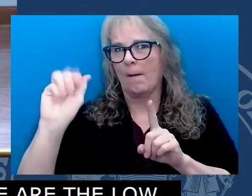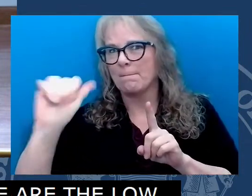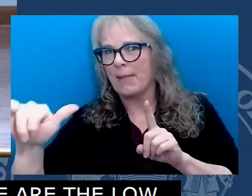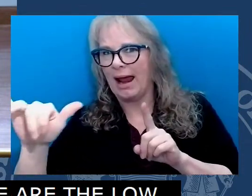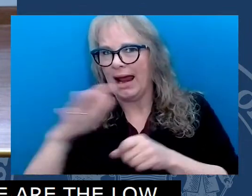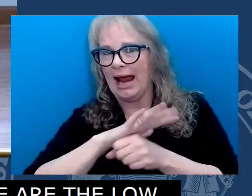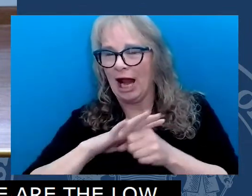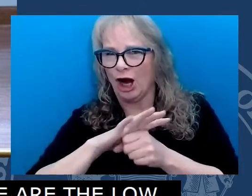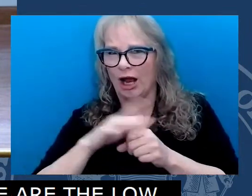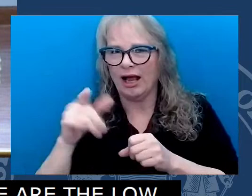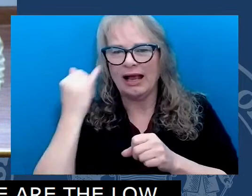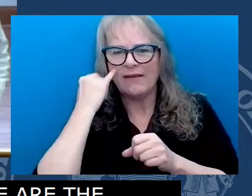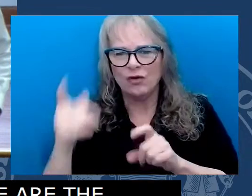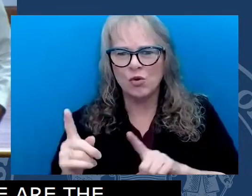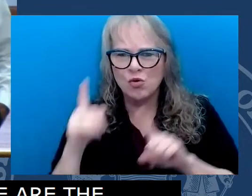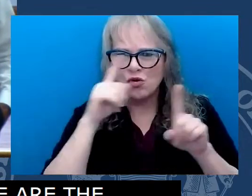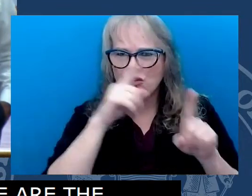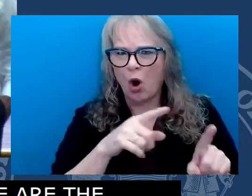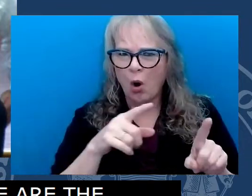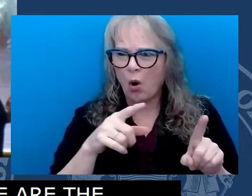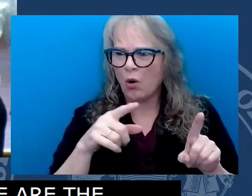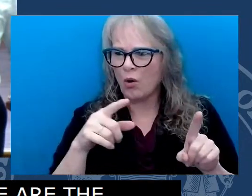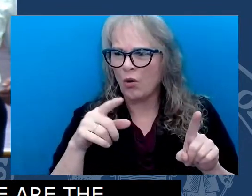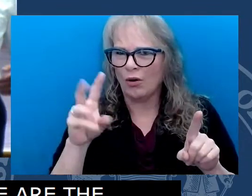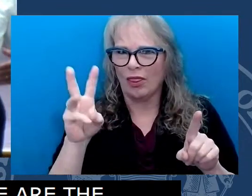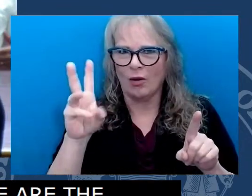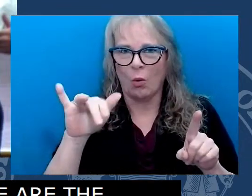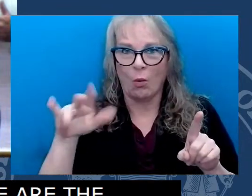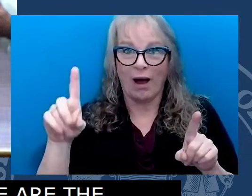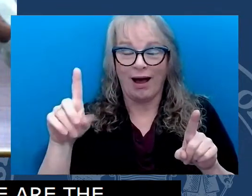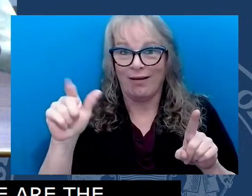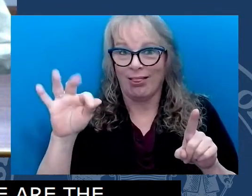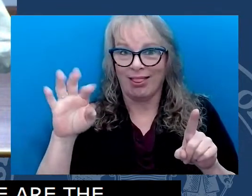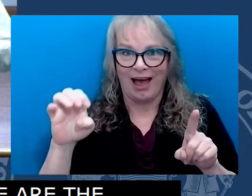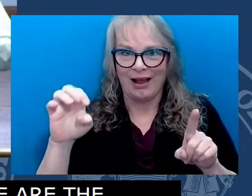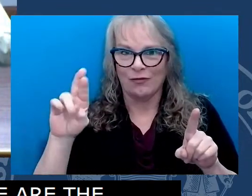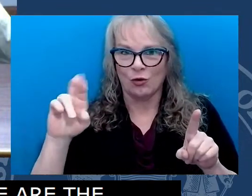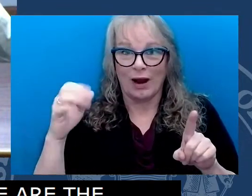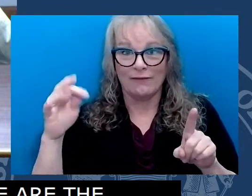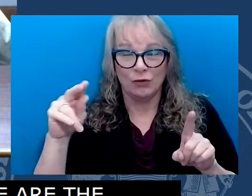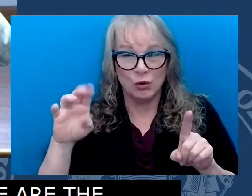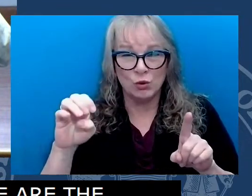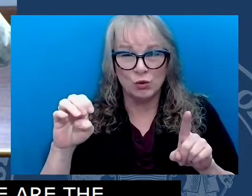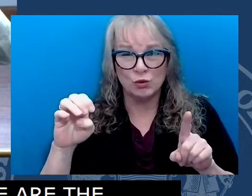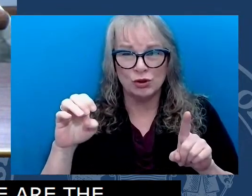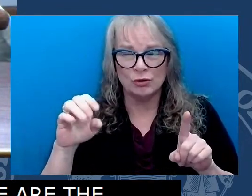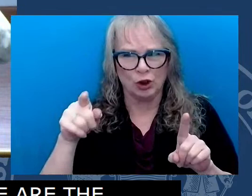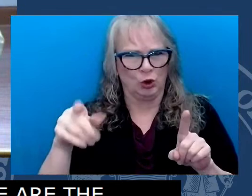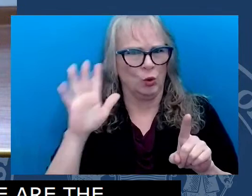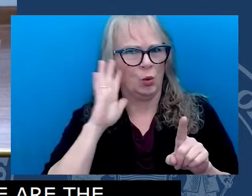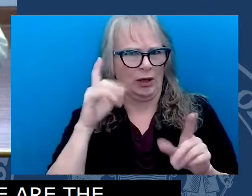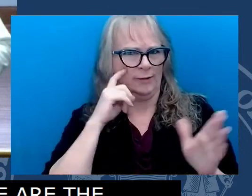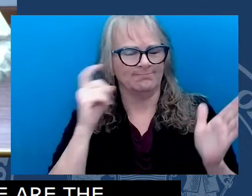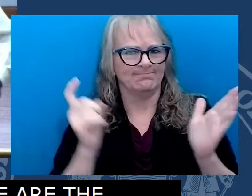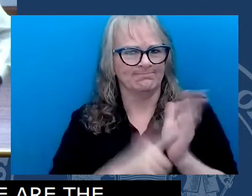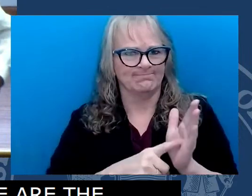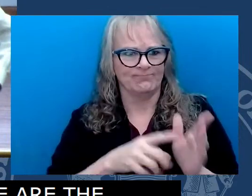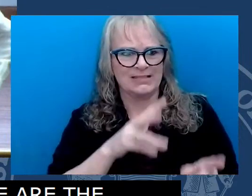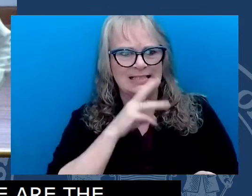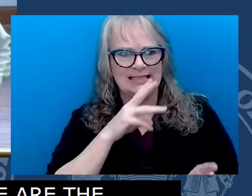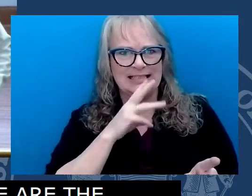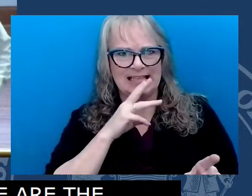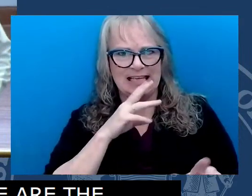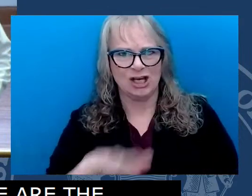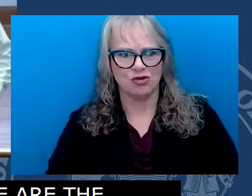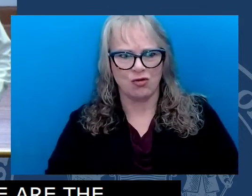Hook Wildlife Refuge, you will see what that sea rise has done to their dunes there